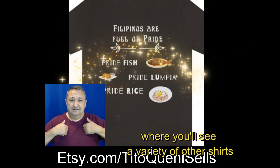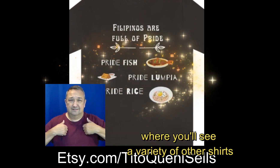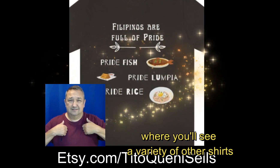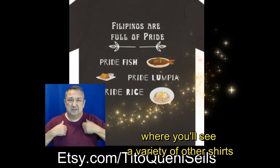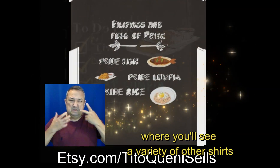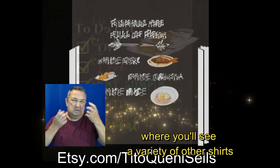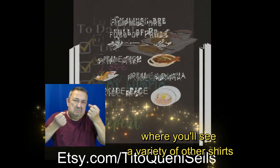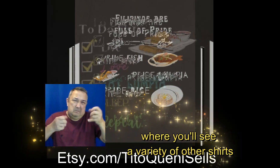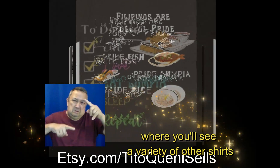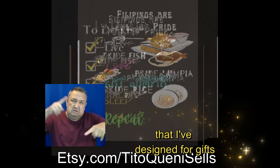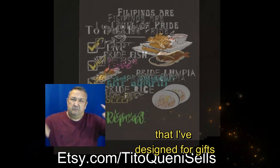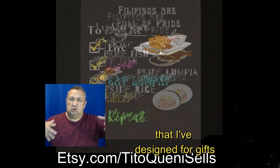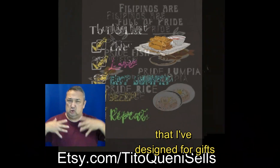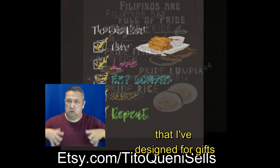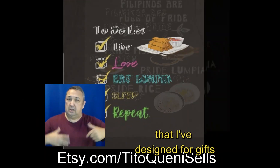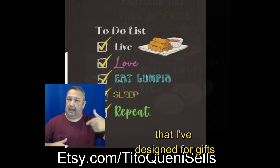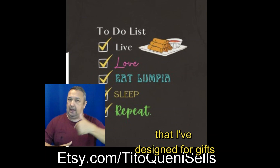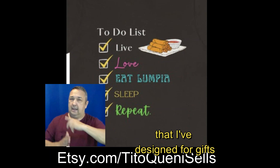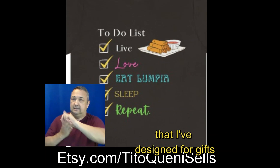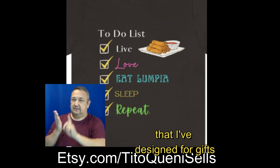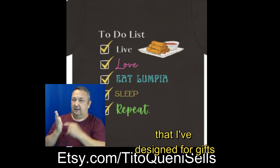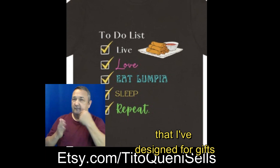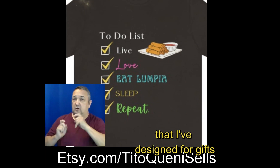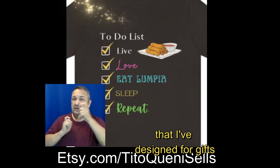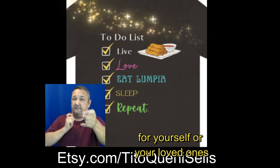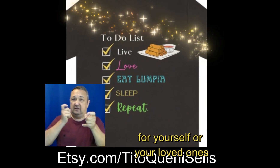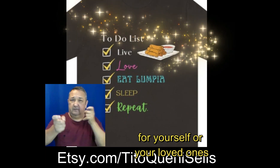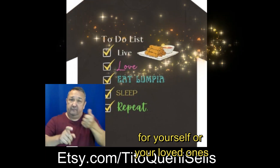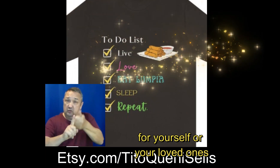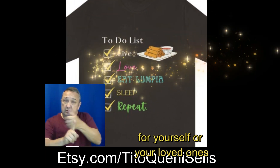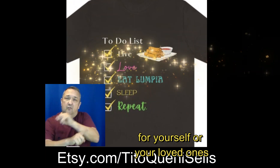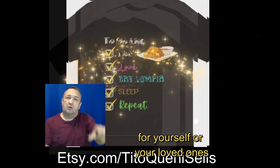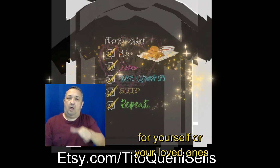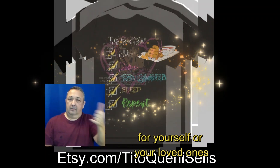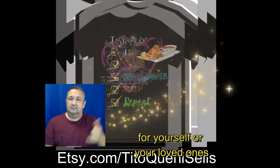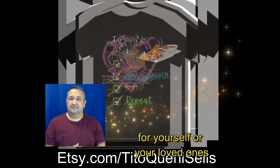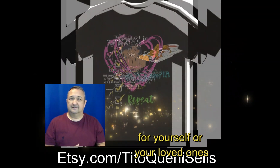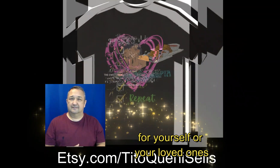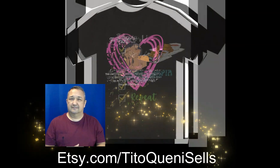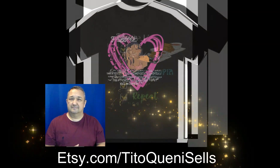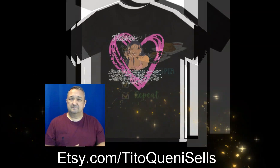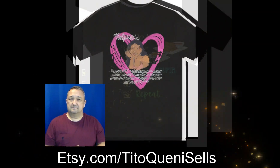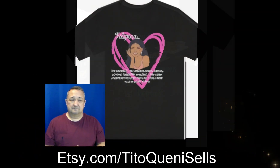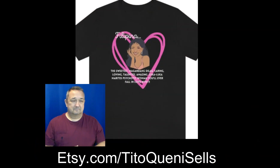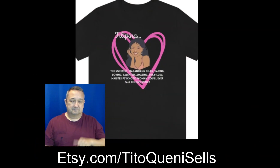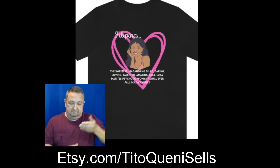where you'll see a variety of other shirts that I've designed for gifts for yourself or your loved ones. That's